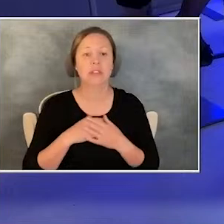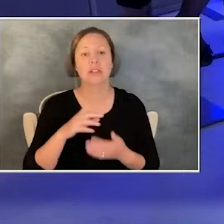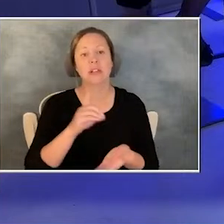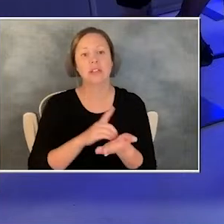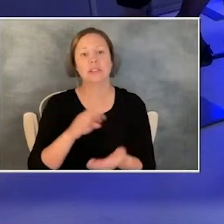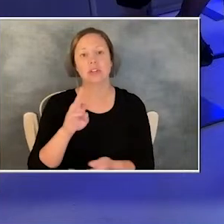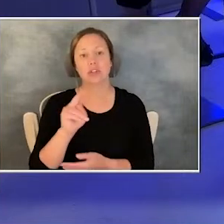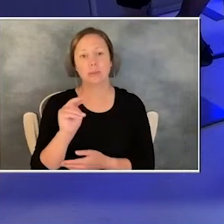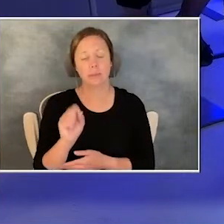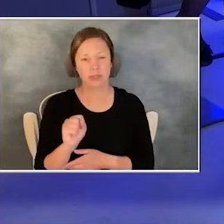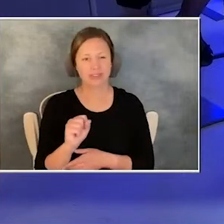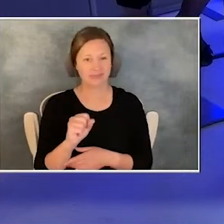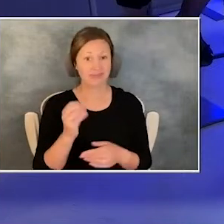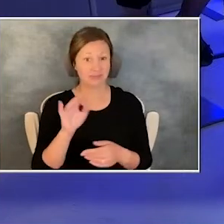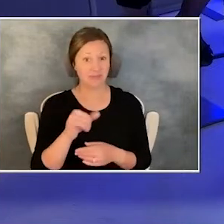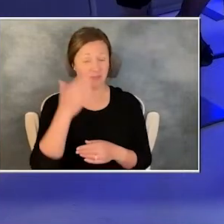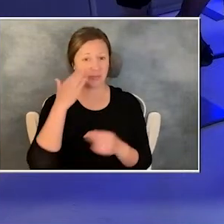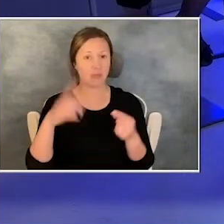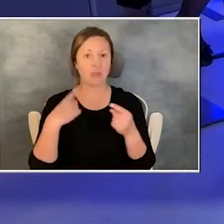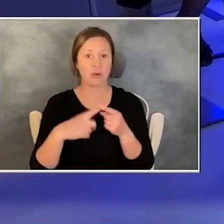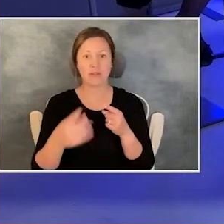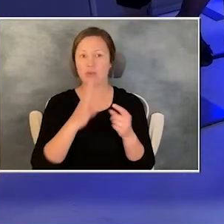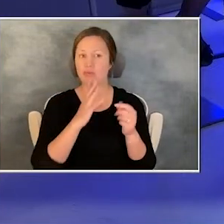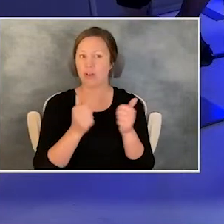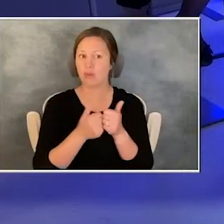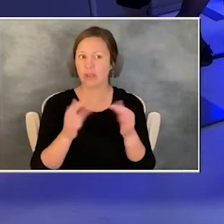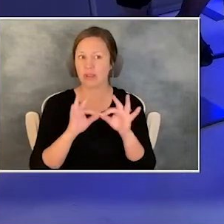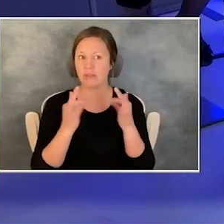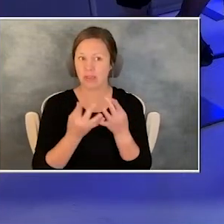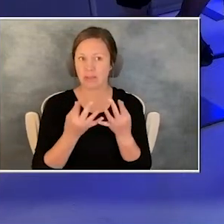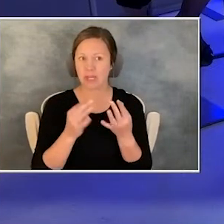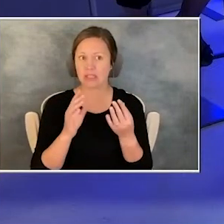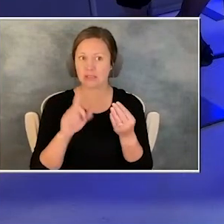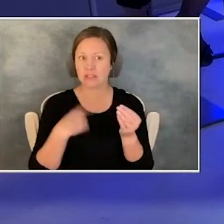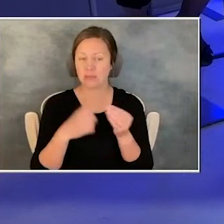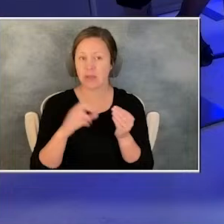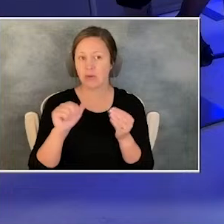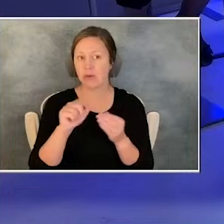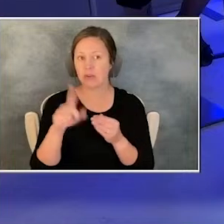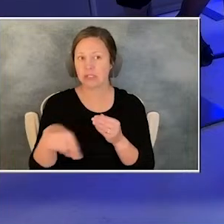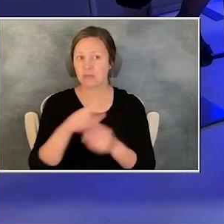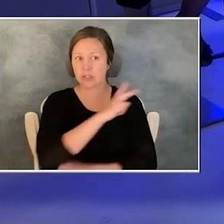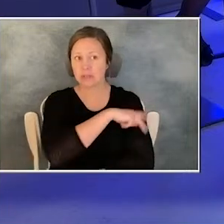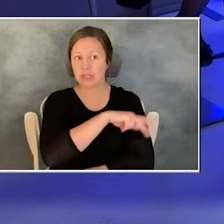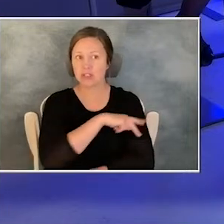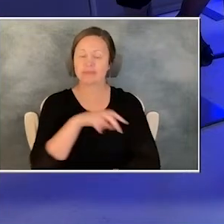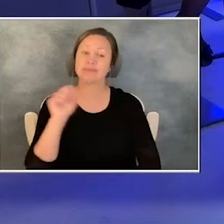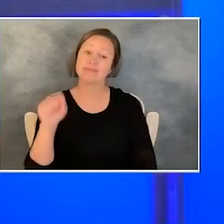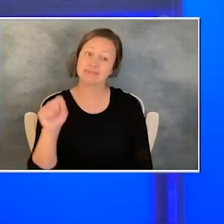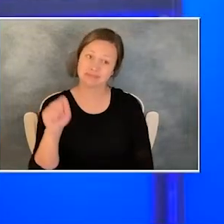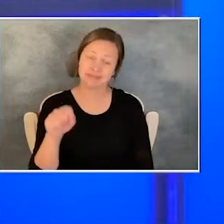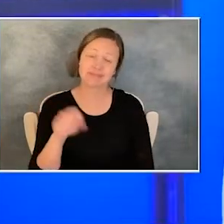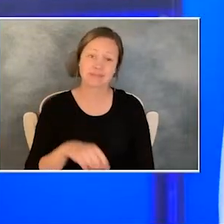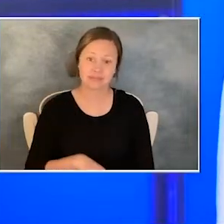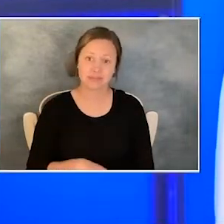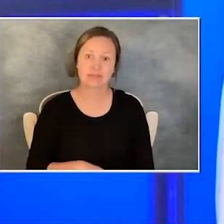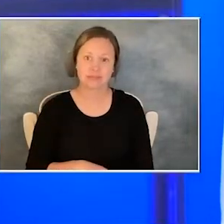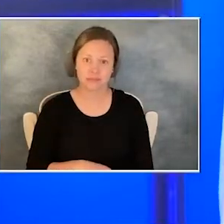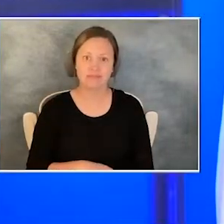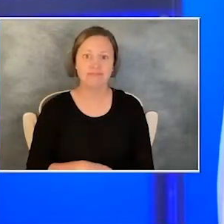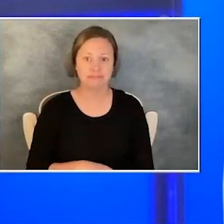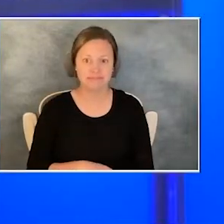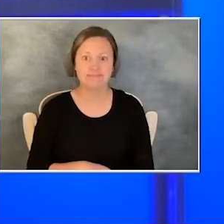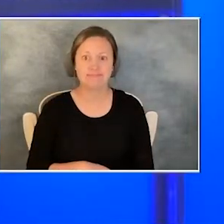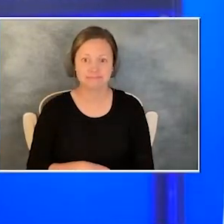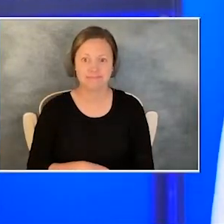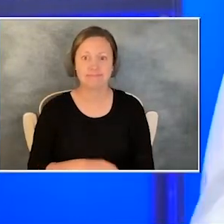talk to the families of Alzheimer's patients? Yeah, no, very. I mean, and you're saying it